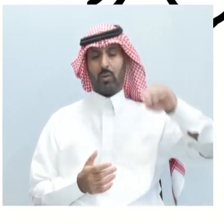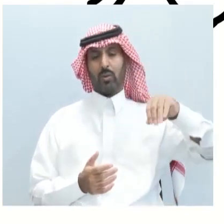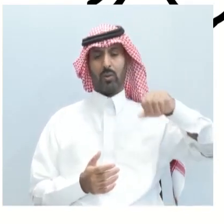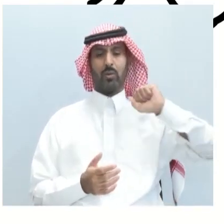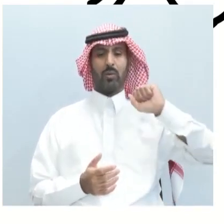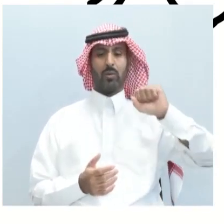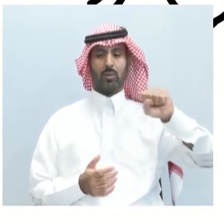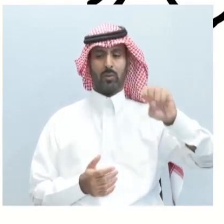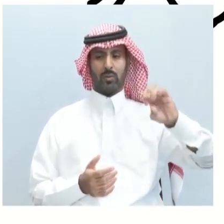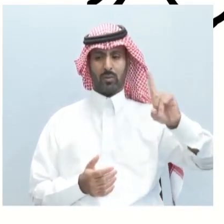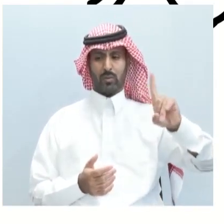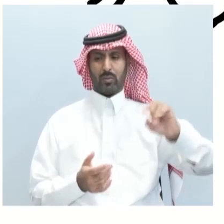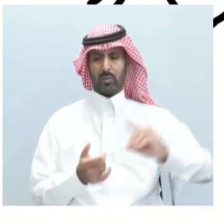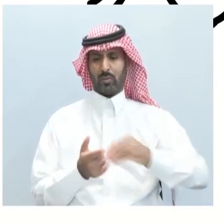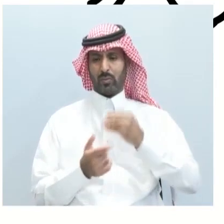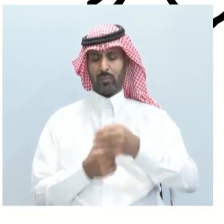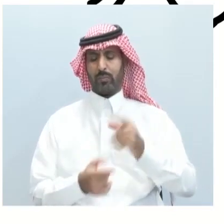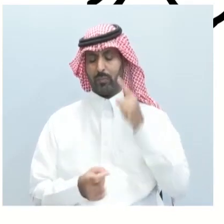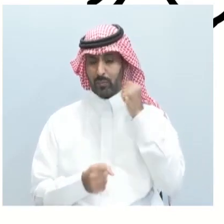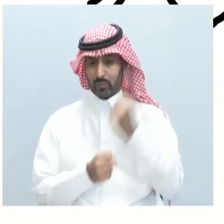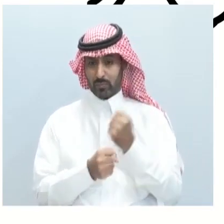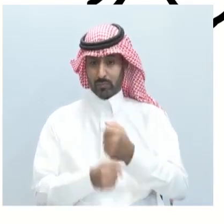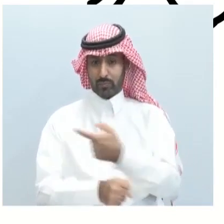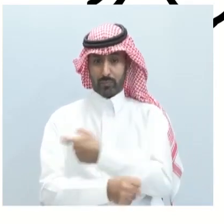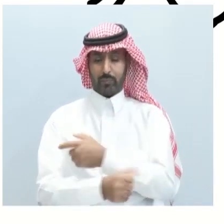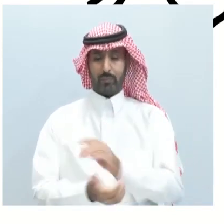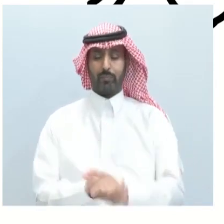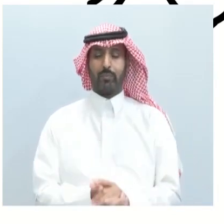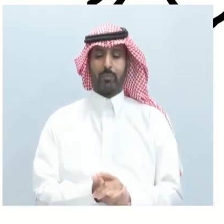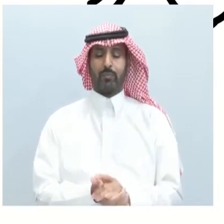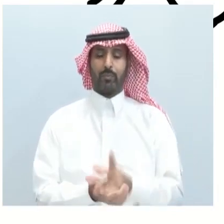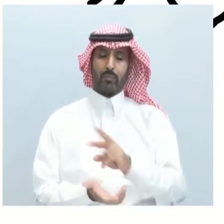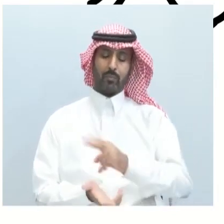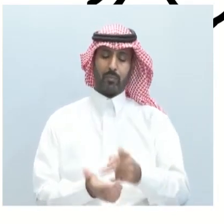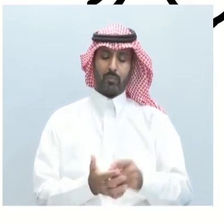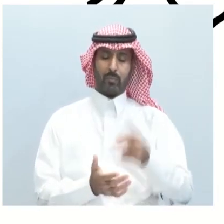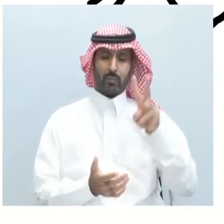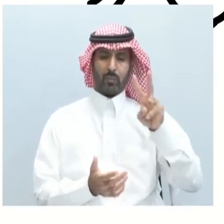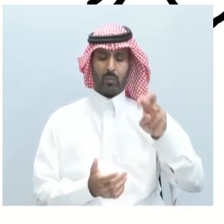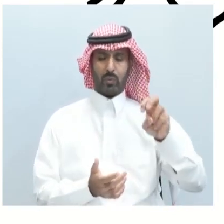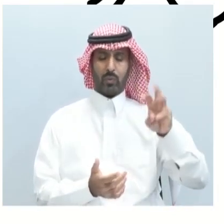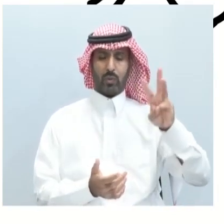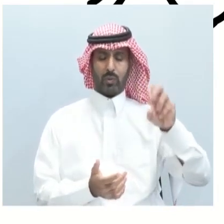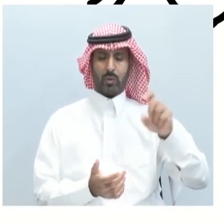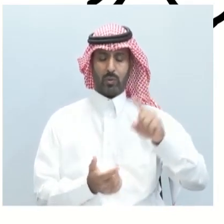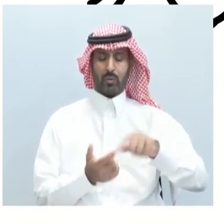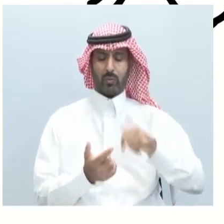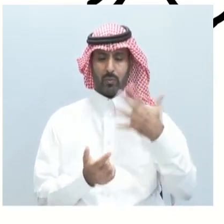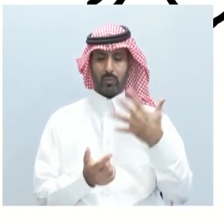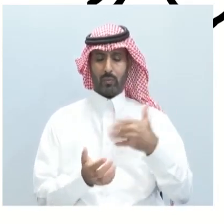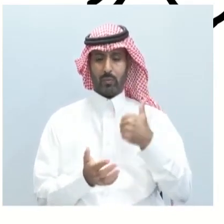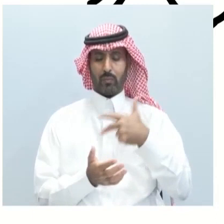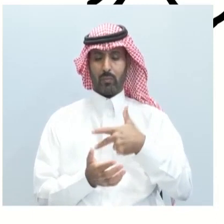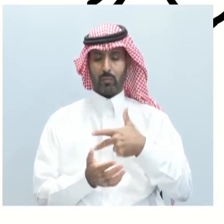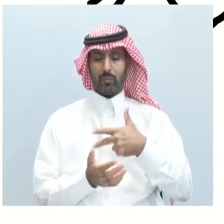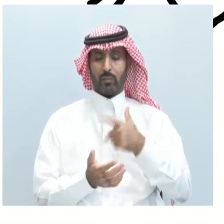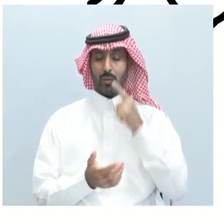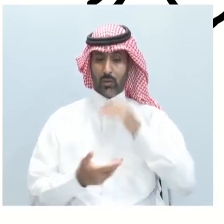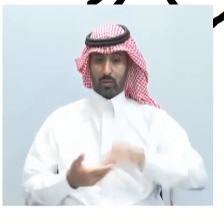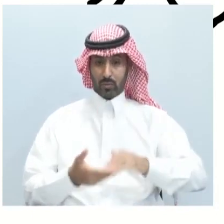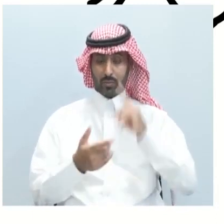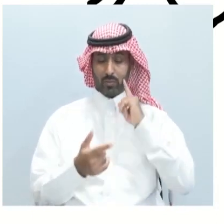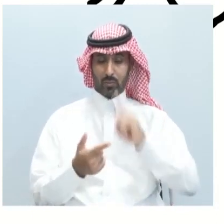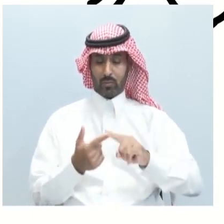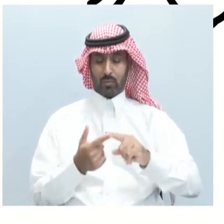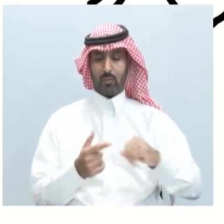Surgery Consultant at several hospitals in the kingdom. From 2005 to 2009, he held the position